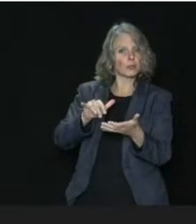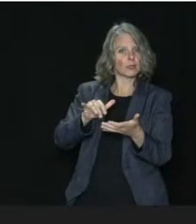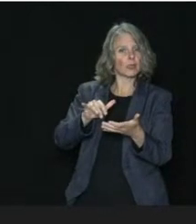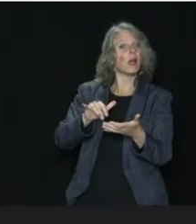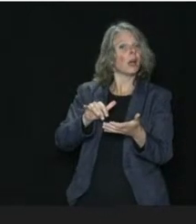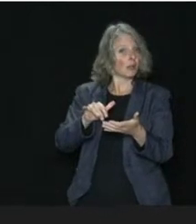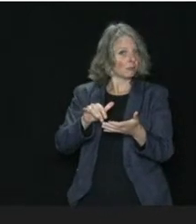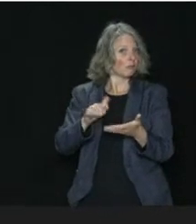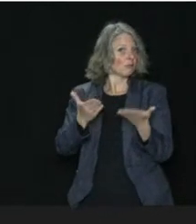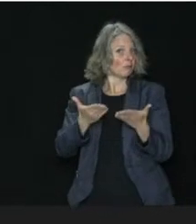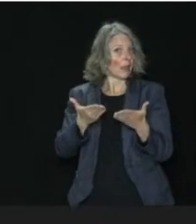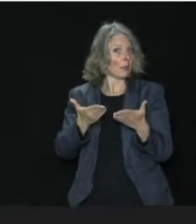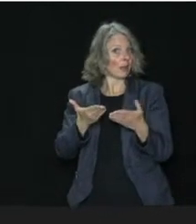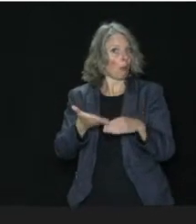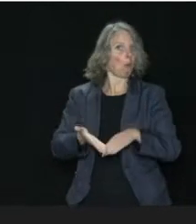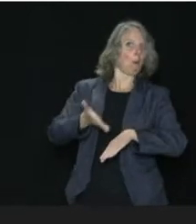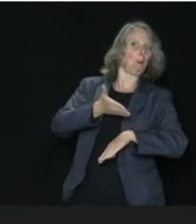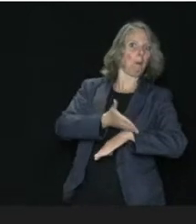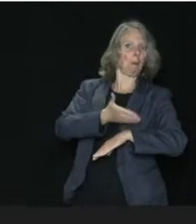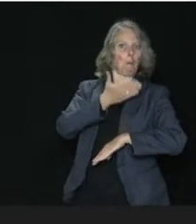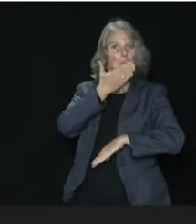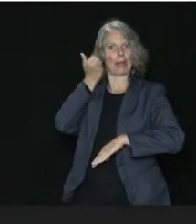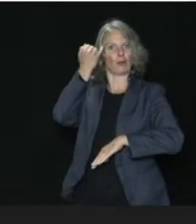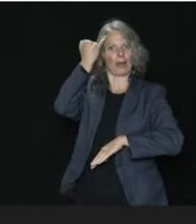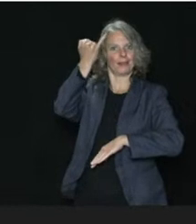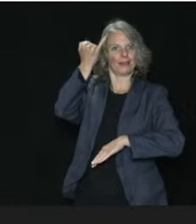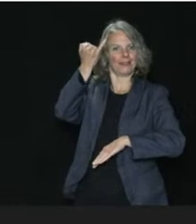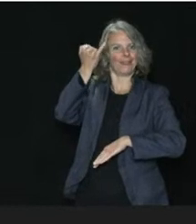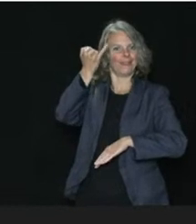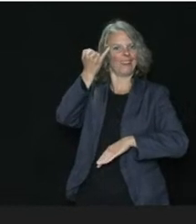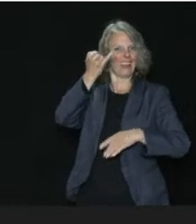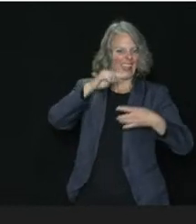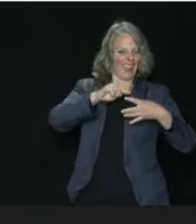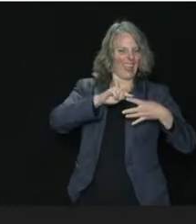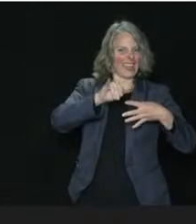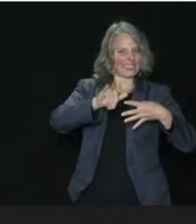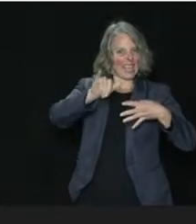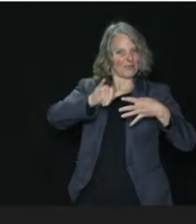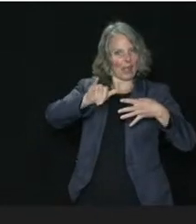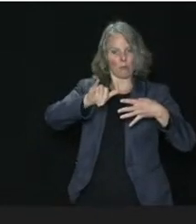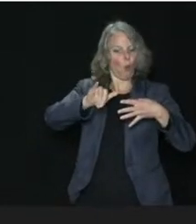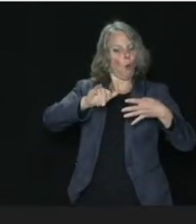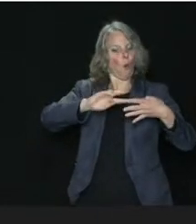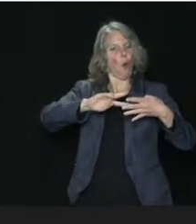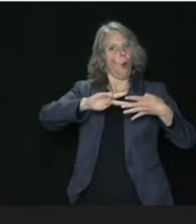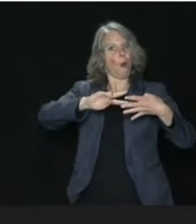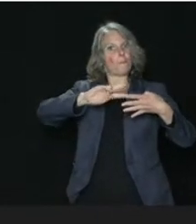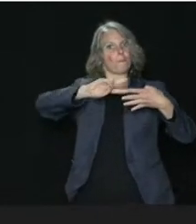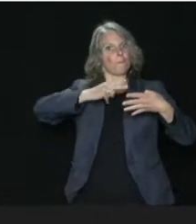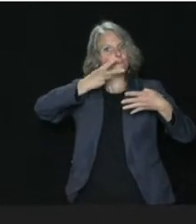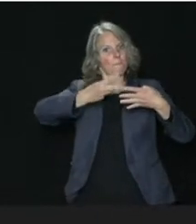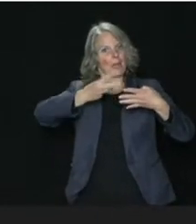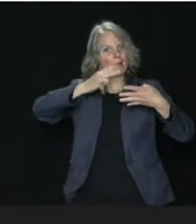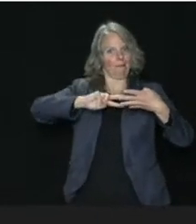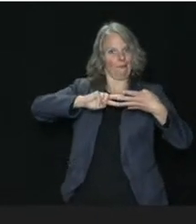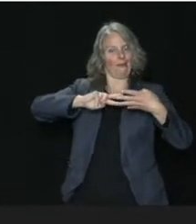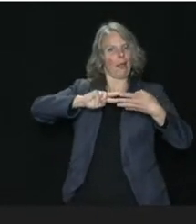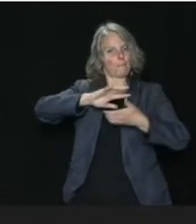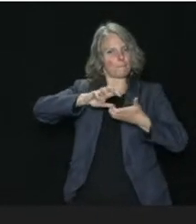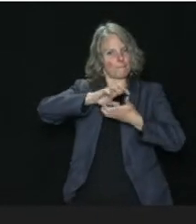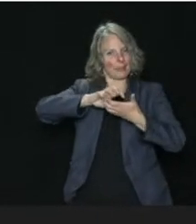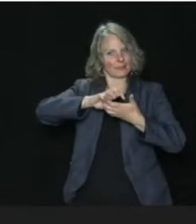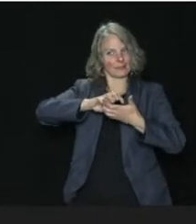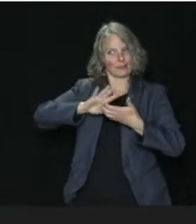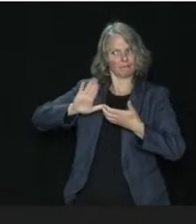that's actually an even better approach than using exactly the same vaccine for the two doses. Those questions remain